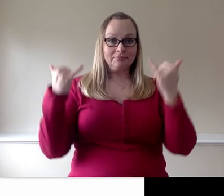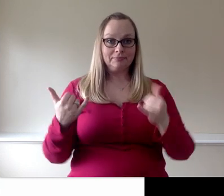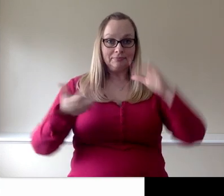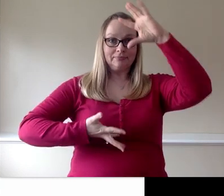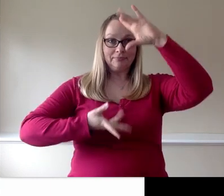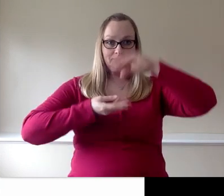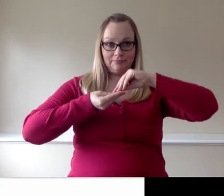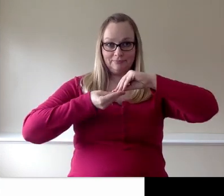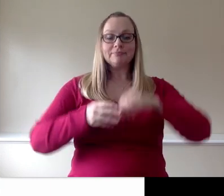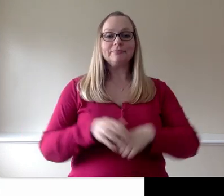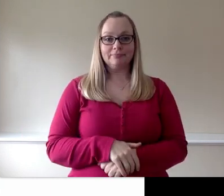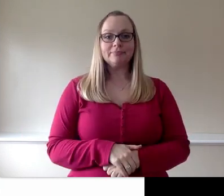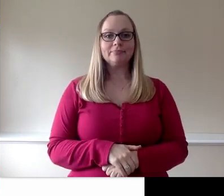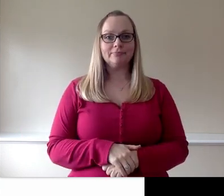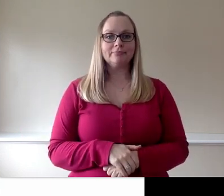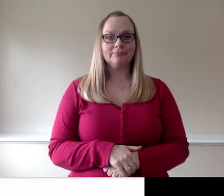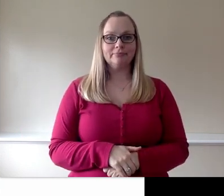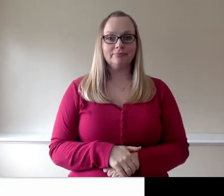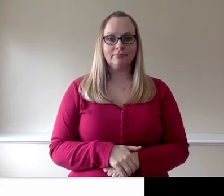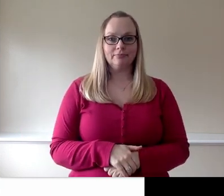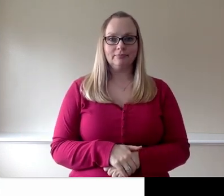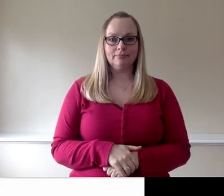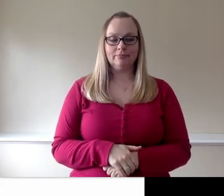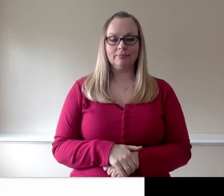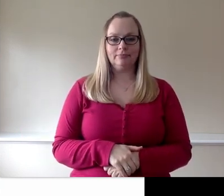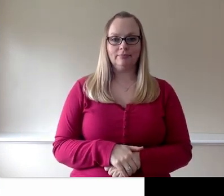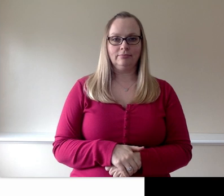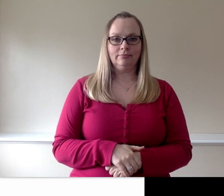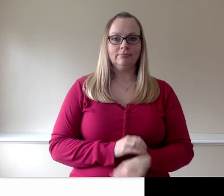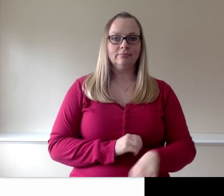Now I'm going to add all 3 rows.